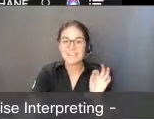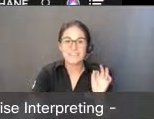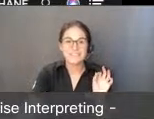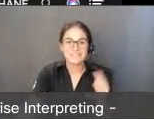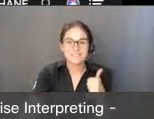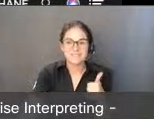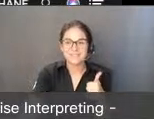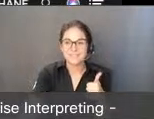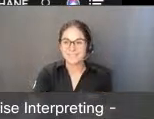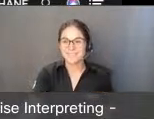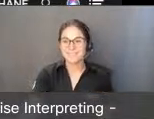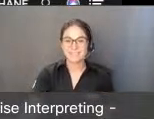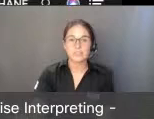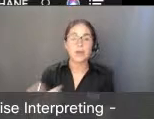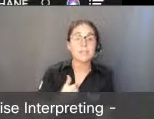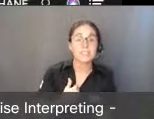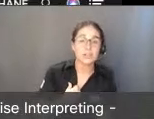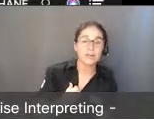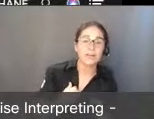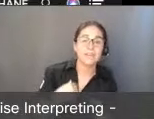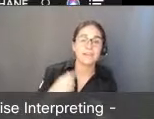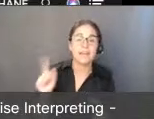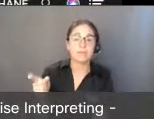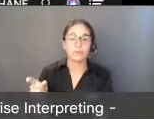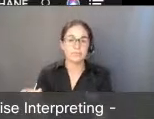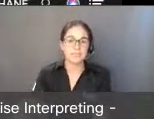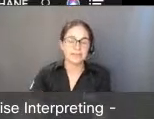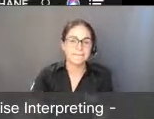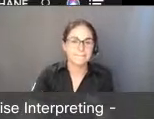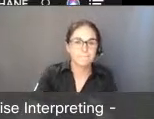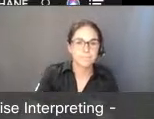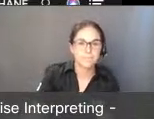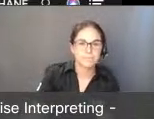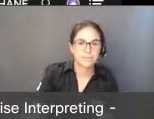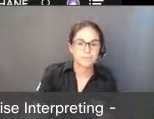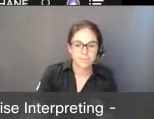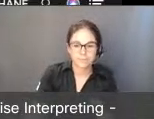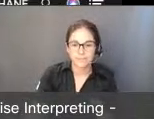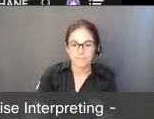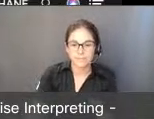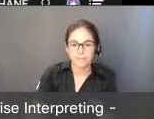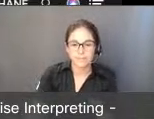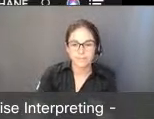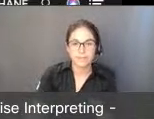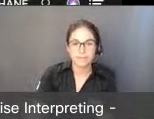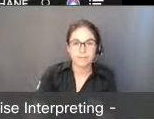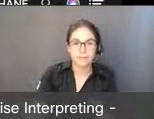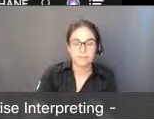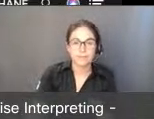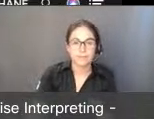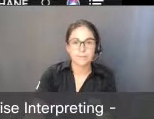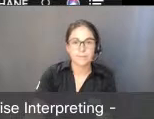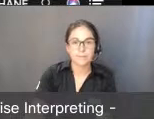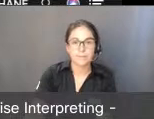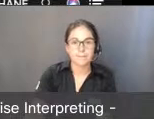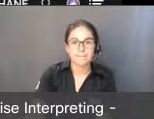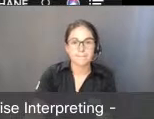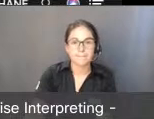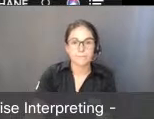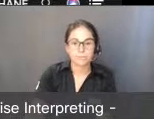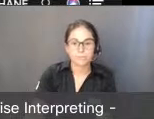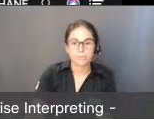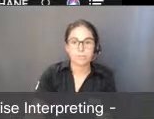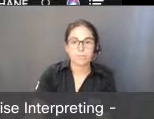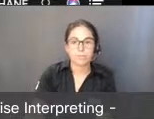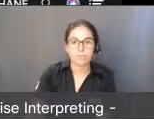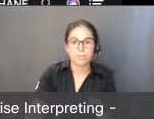Yes, I can hear you. Perfect. So I'm going to start and then Catherine will go second. Perfect. So last time we did this, your name, there's like a name